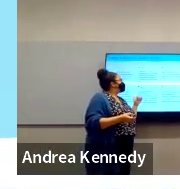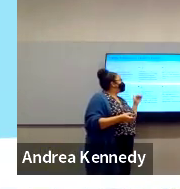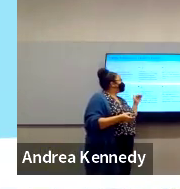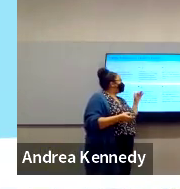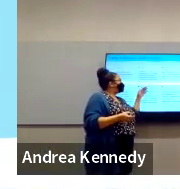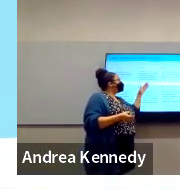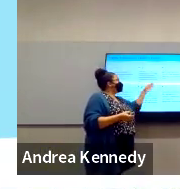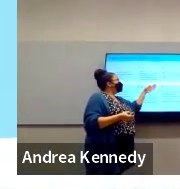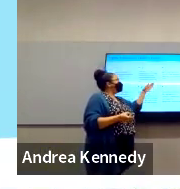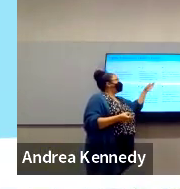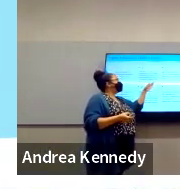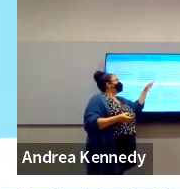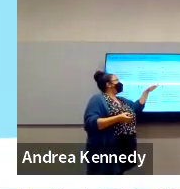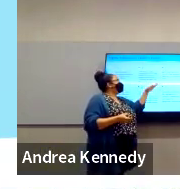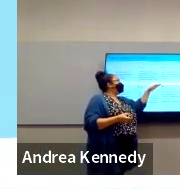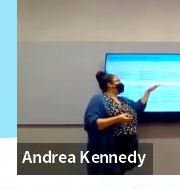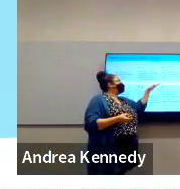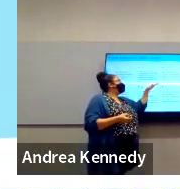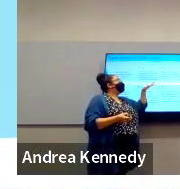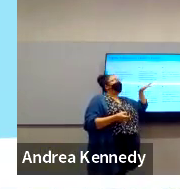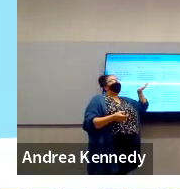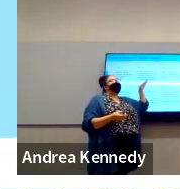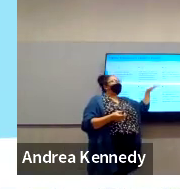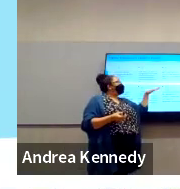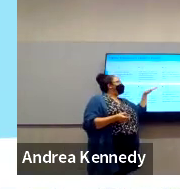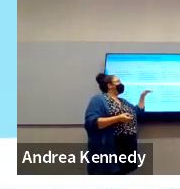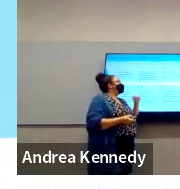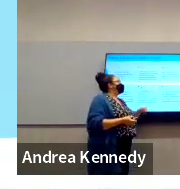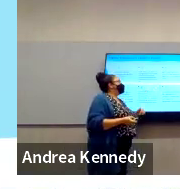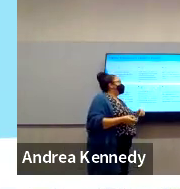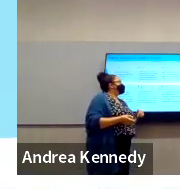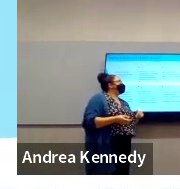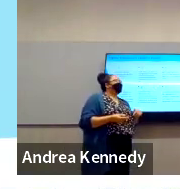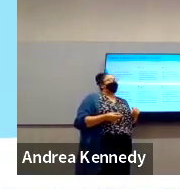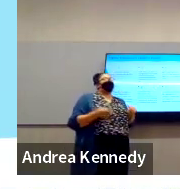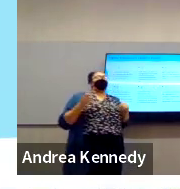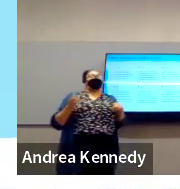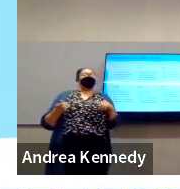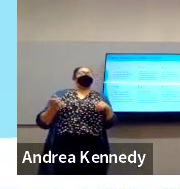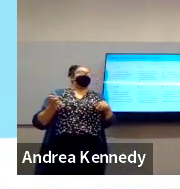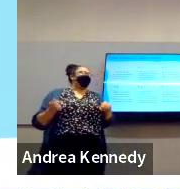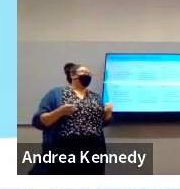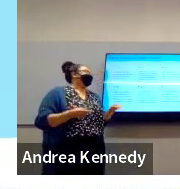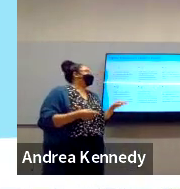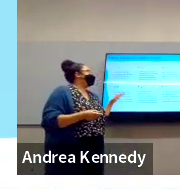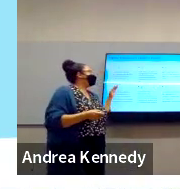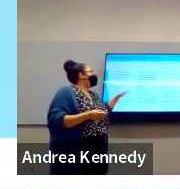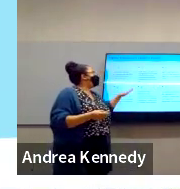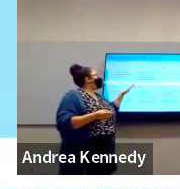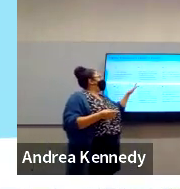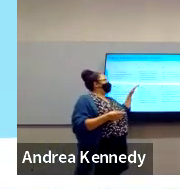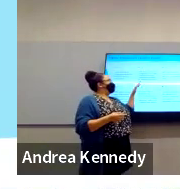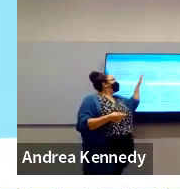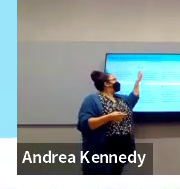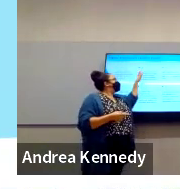tenant. And staff will also send a notice of formal filing to the tenant with a tenant response form. So at